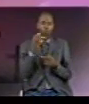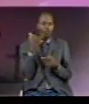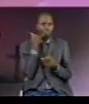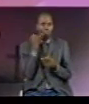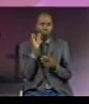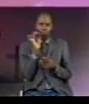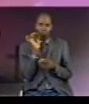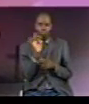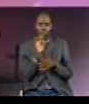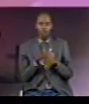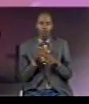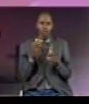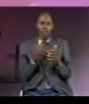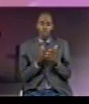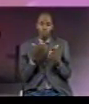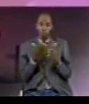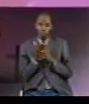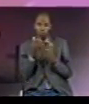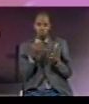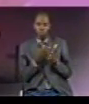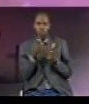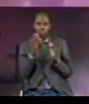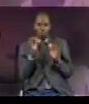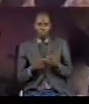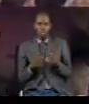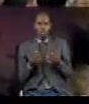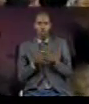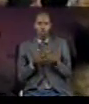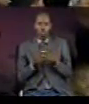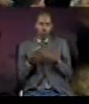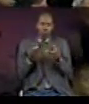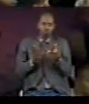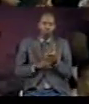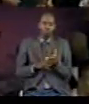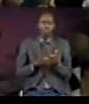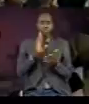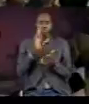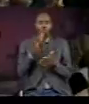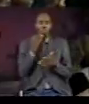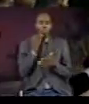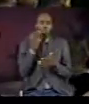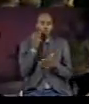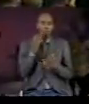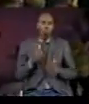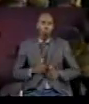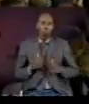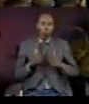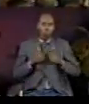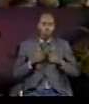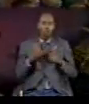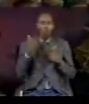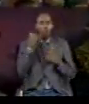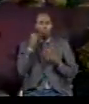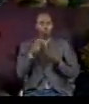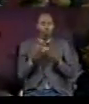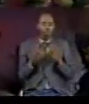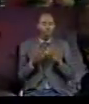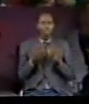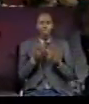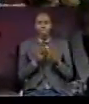Christ, send your name and your phone number and your location address